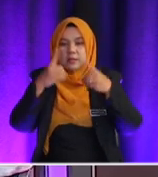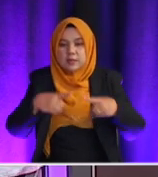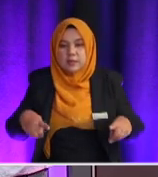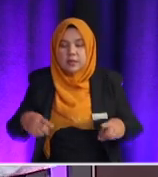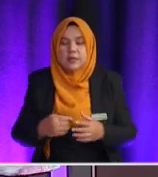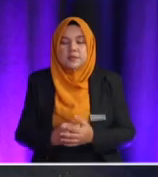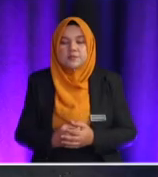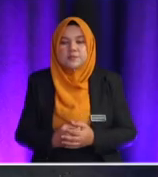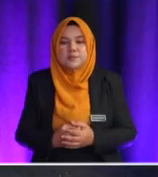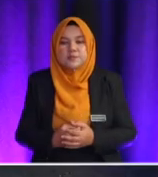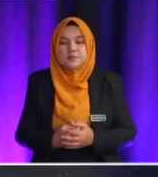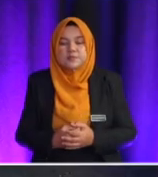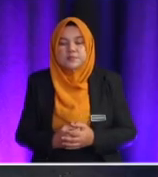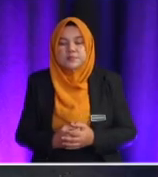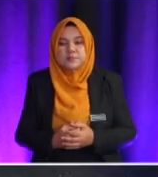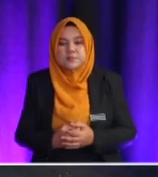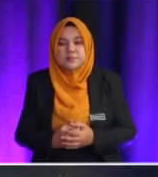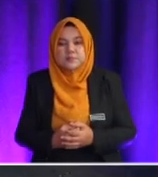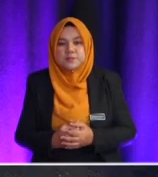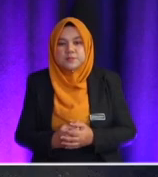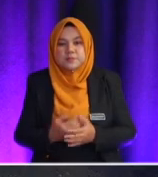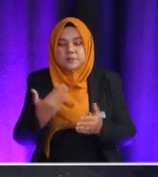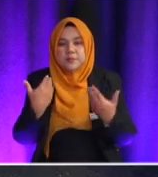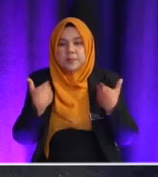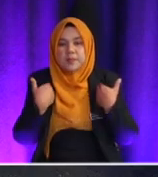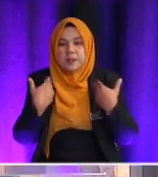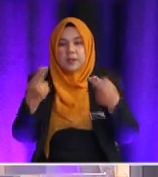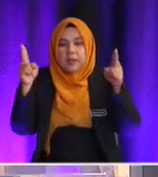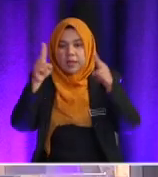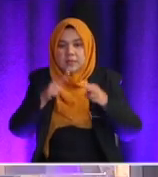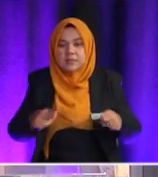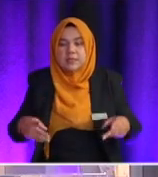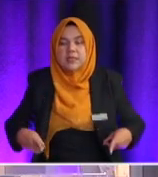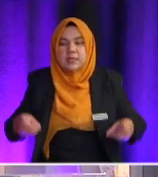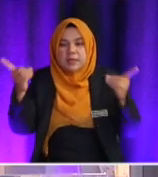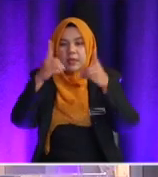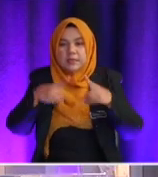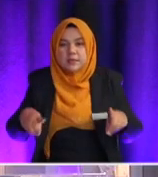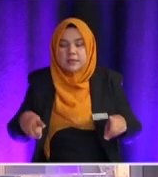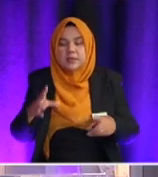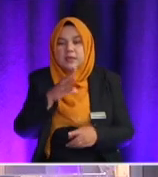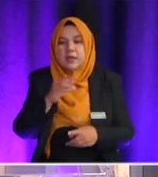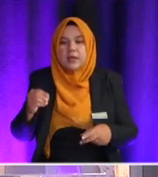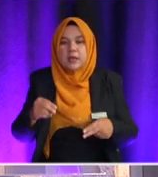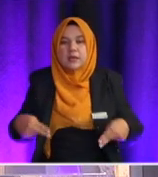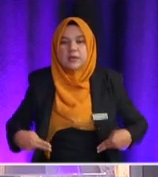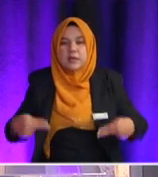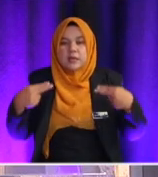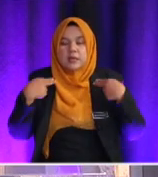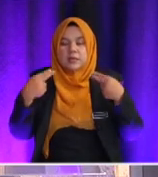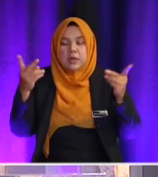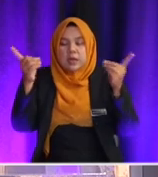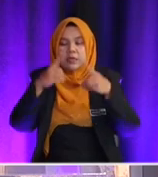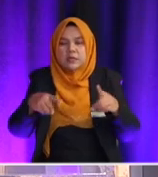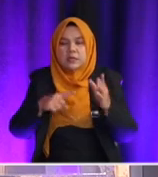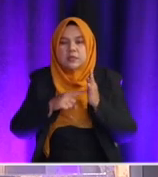Yes, something there. Wish All right. Afika. Okay, next to me here, healthy and unhealthy diet. Yes. Can you show me the picture on